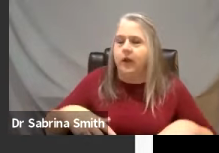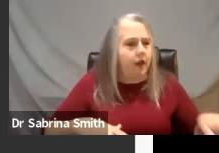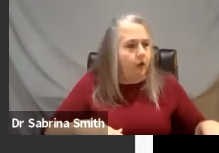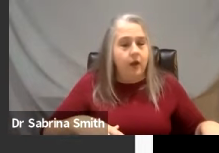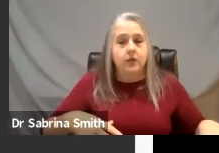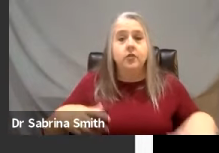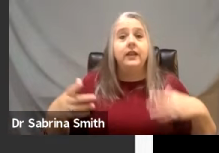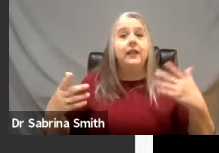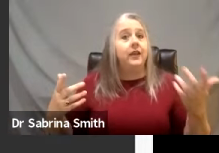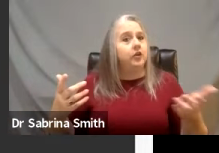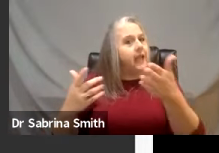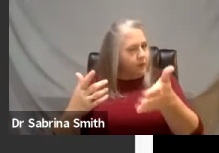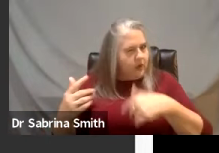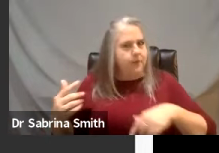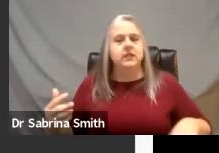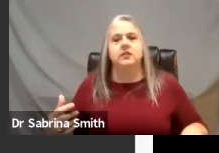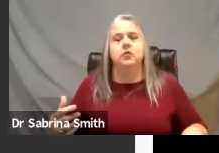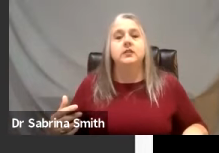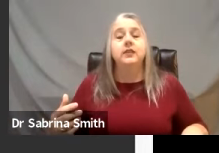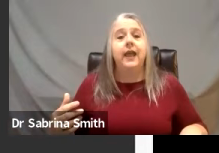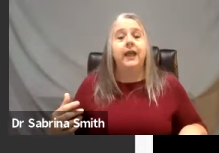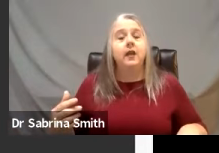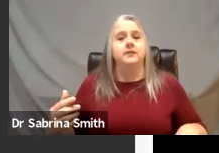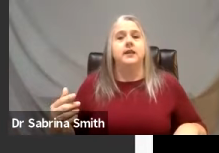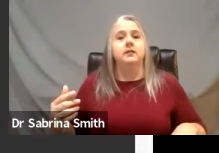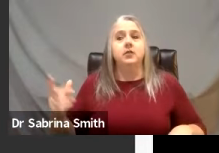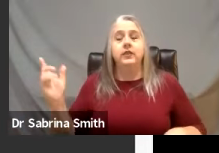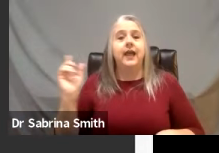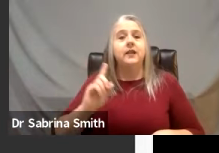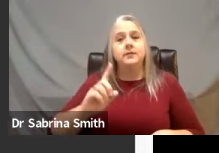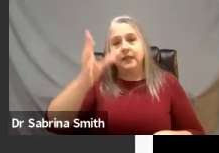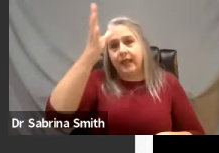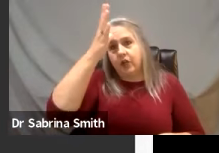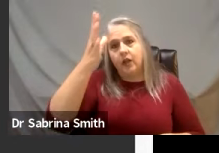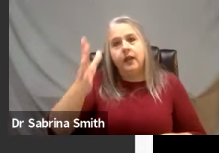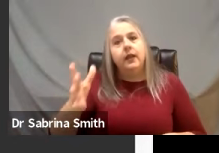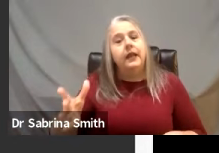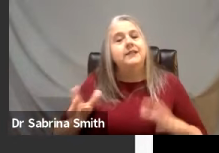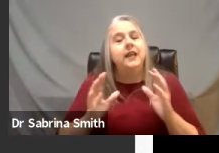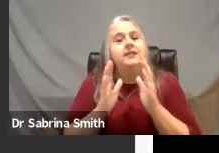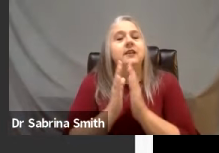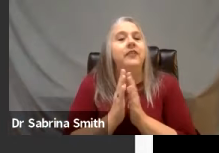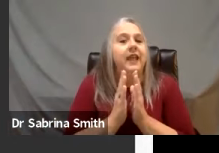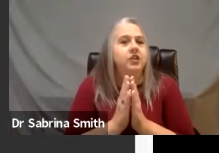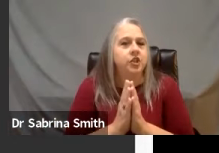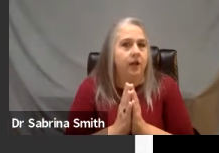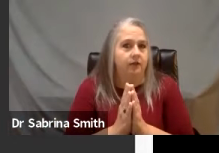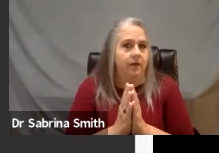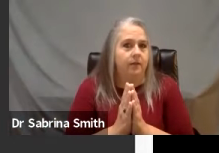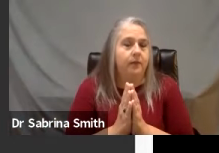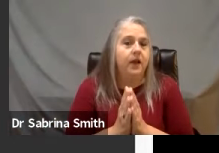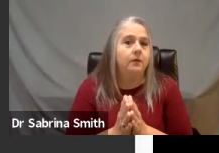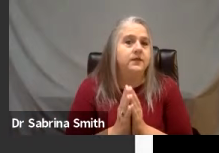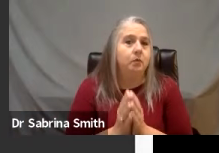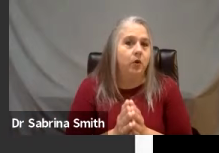want to go. Okay, no. So then later, dad will come into this story. So then dad comes in. So then dad comes in later. It's the identification of